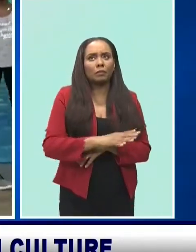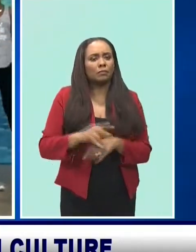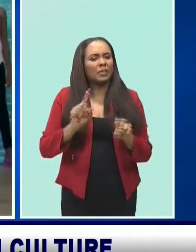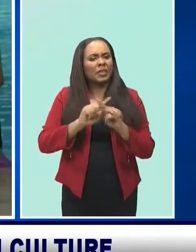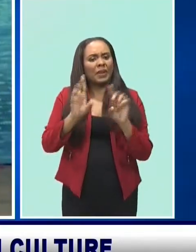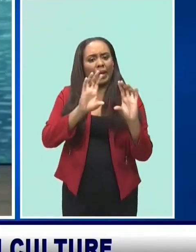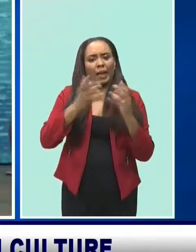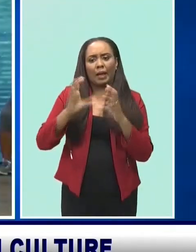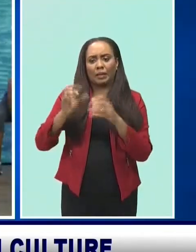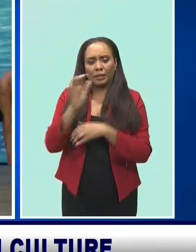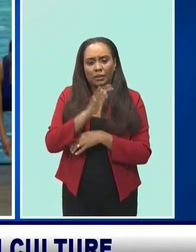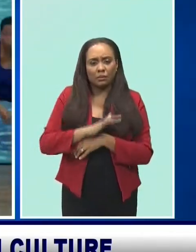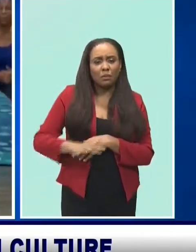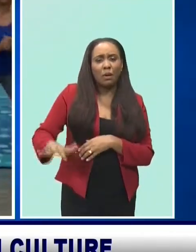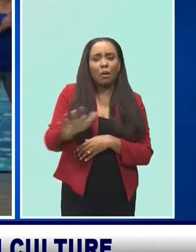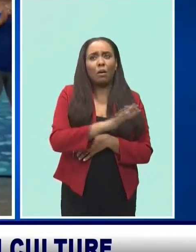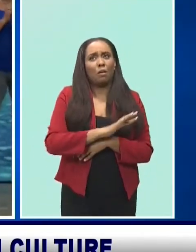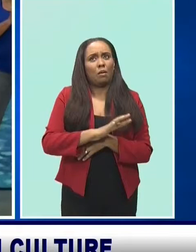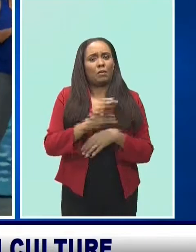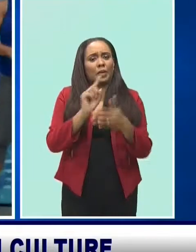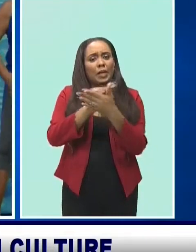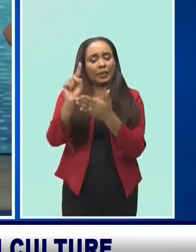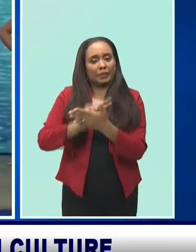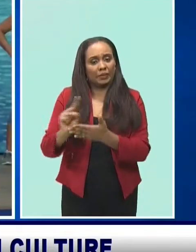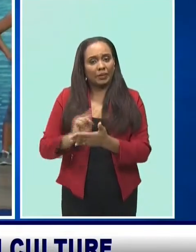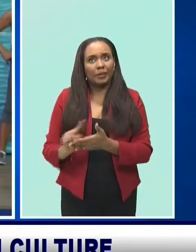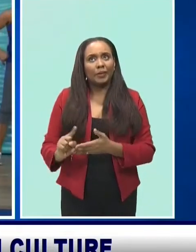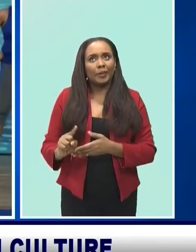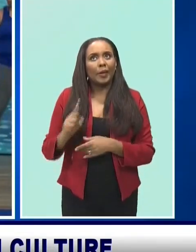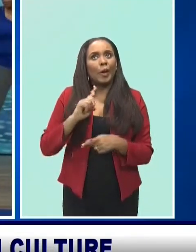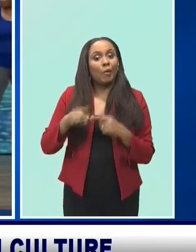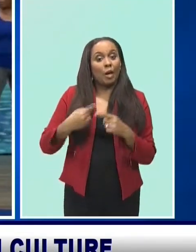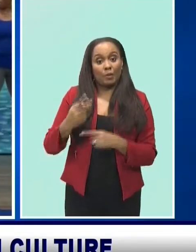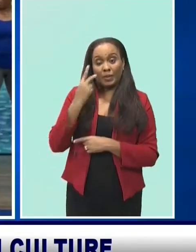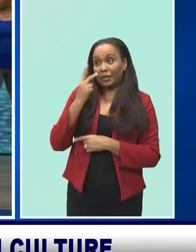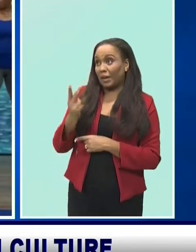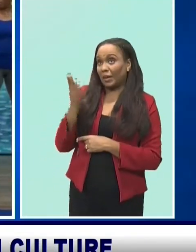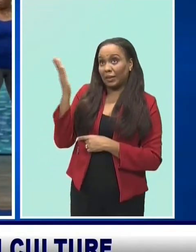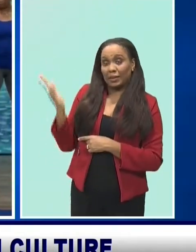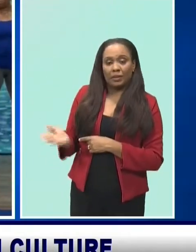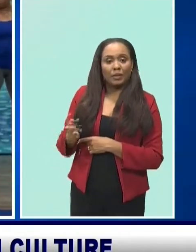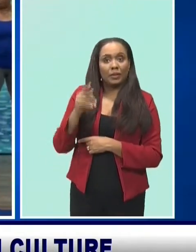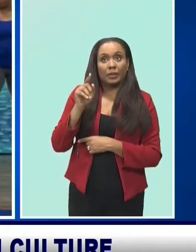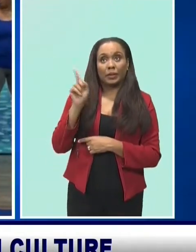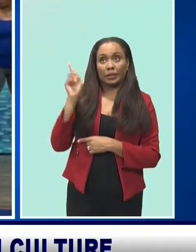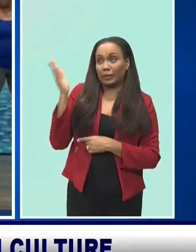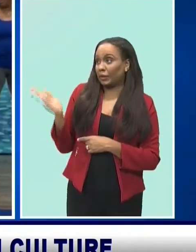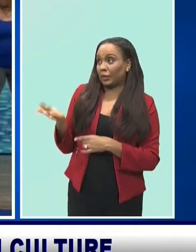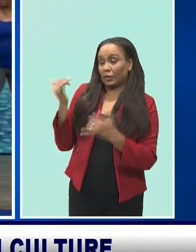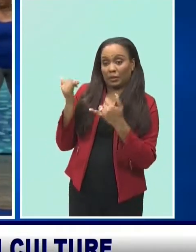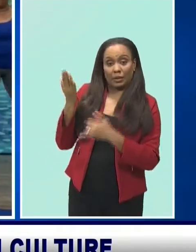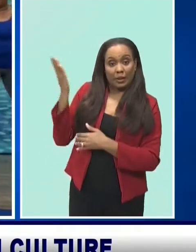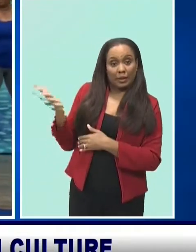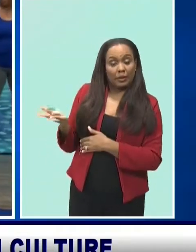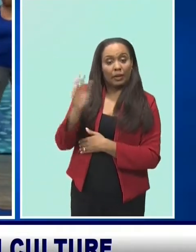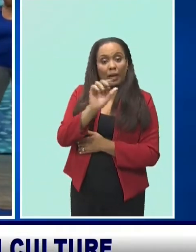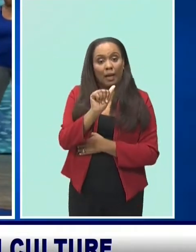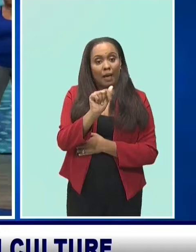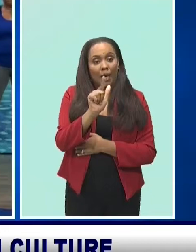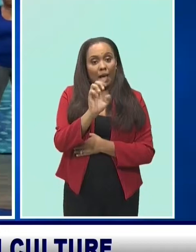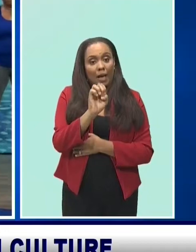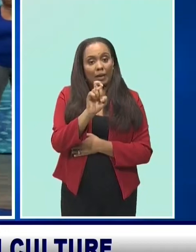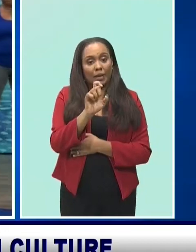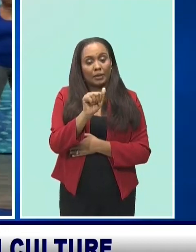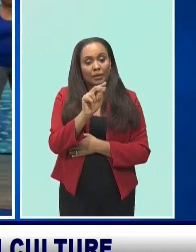at various locations across the country. When we caught up with her, she was busy at the Alexandra School, and this was a class of